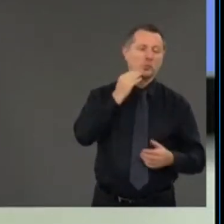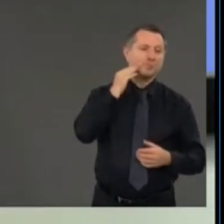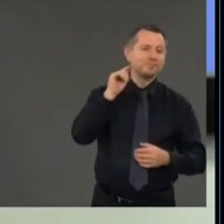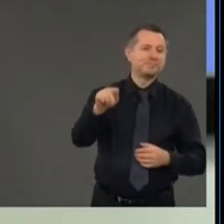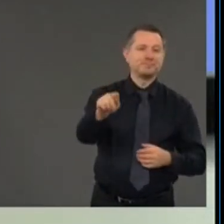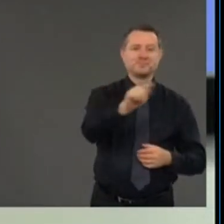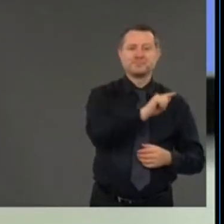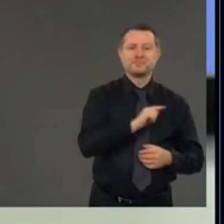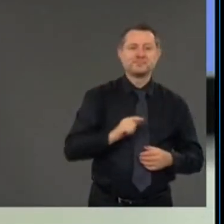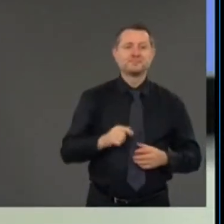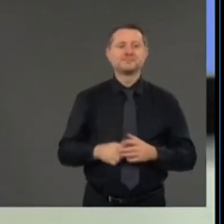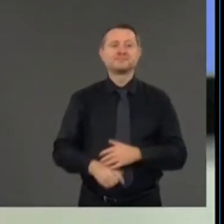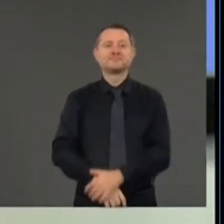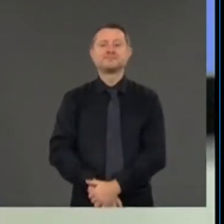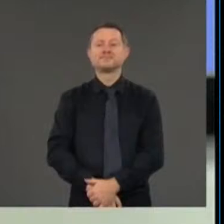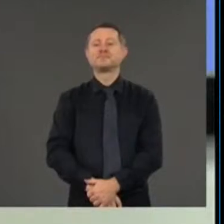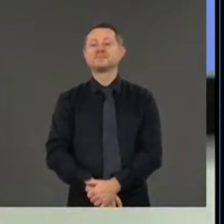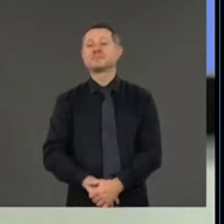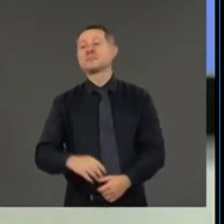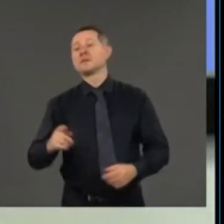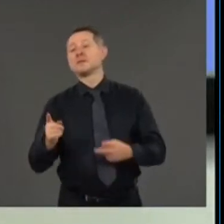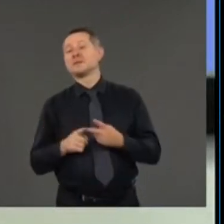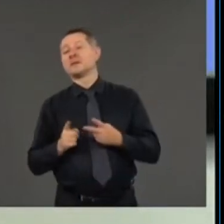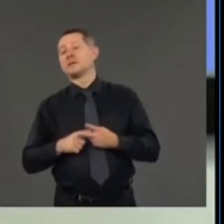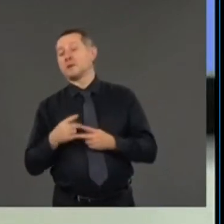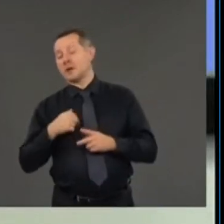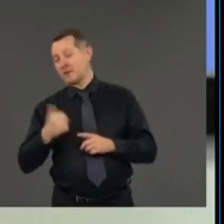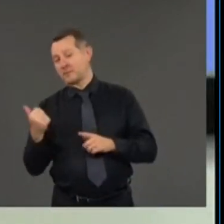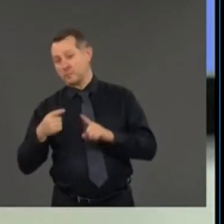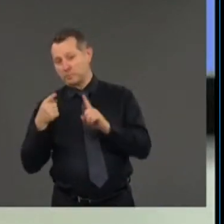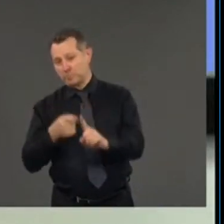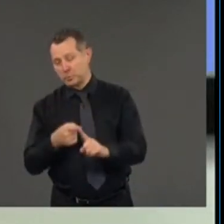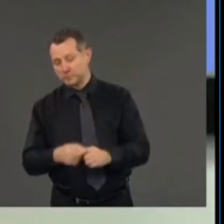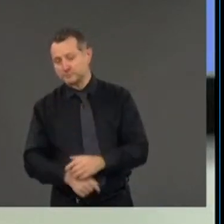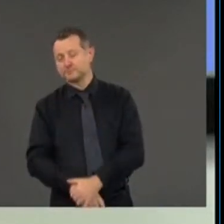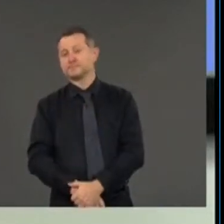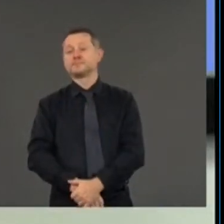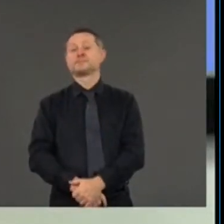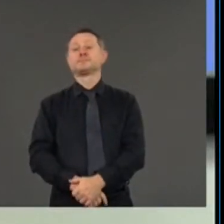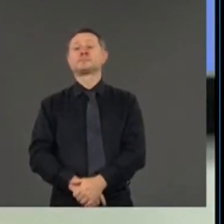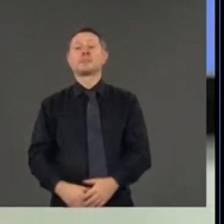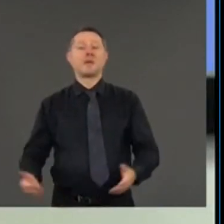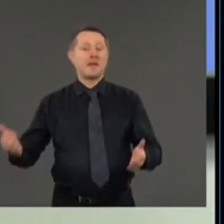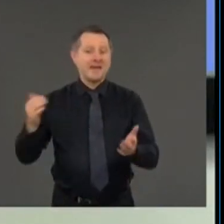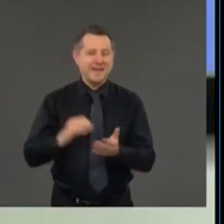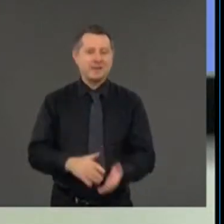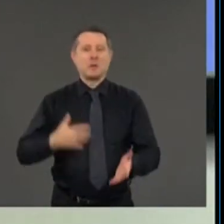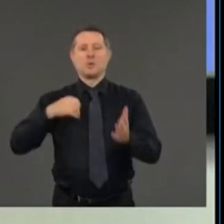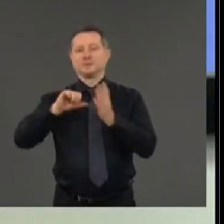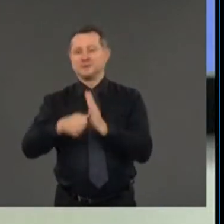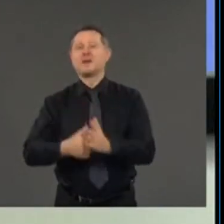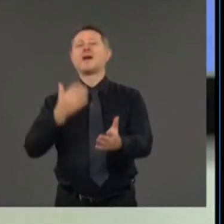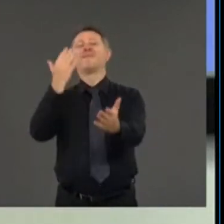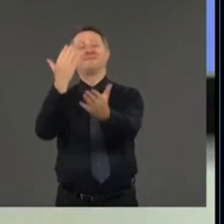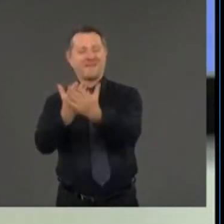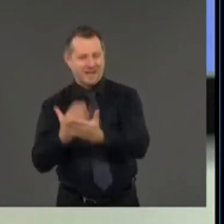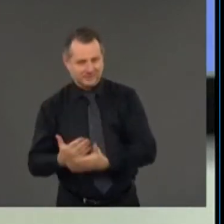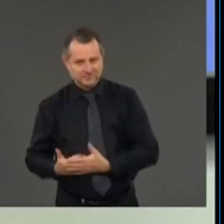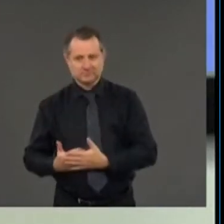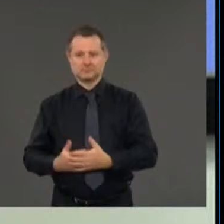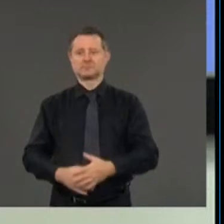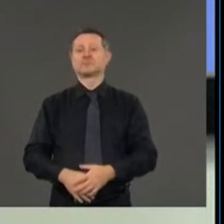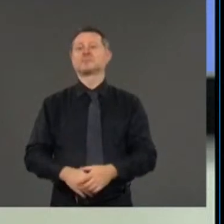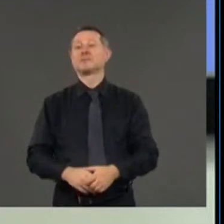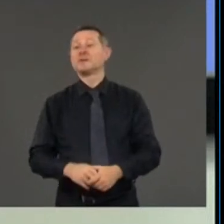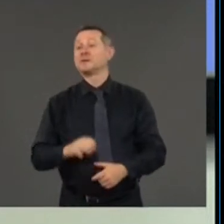community. And the second major point is, again, one of basic facts. From the time of exposure